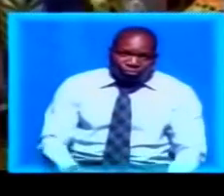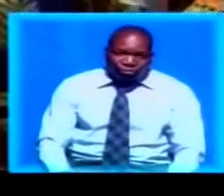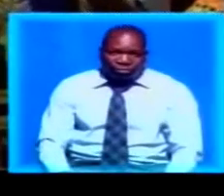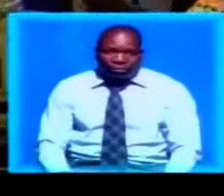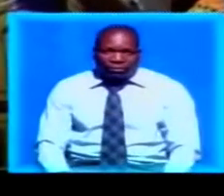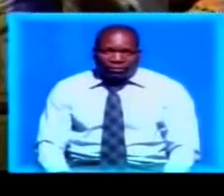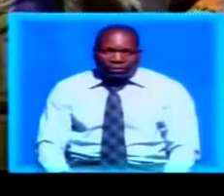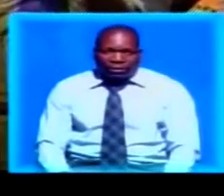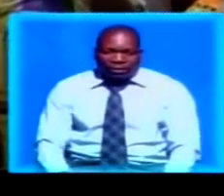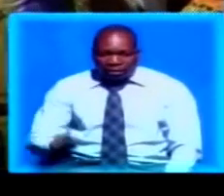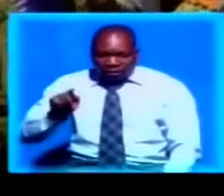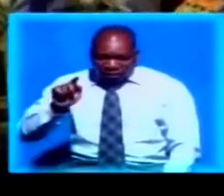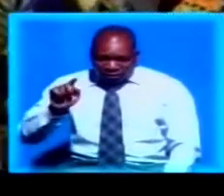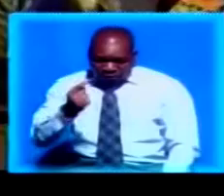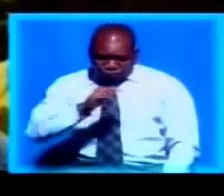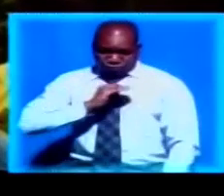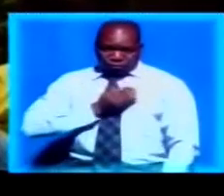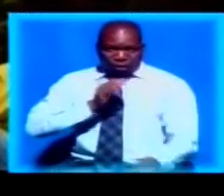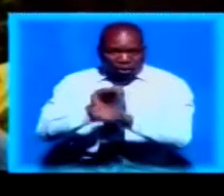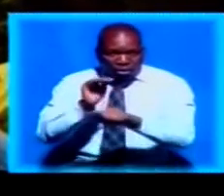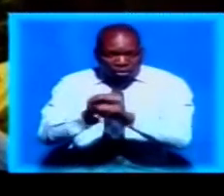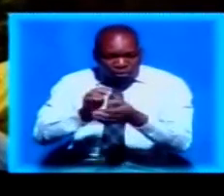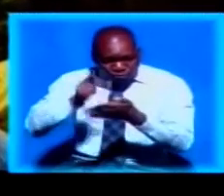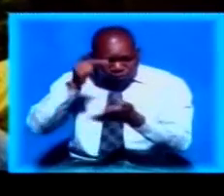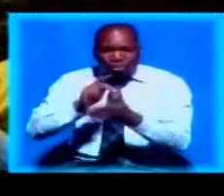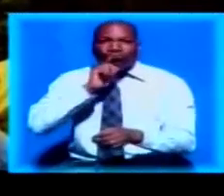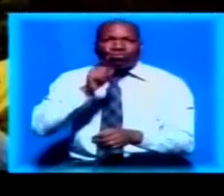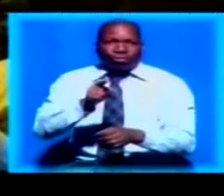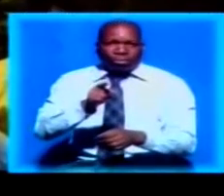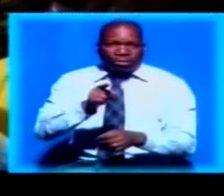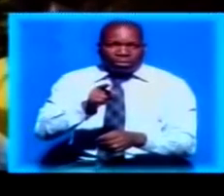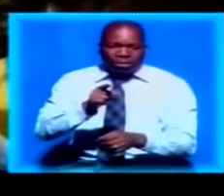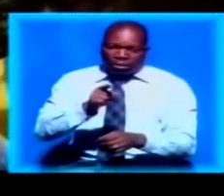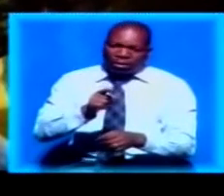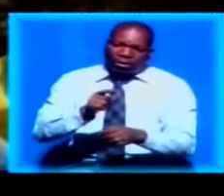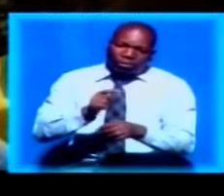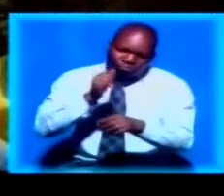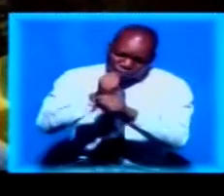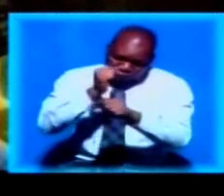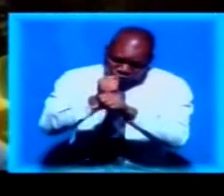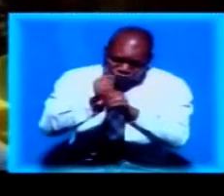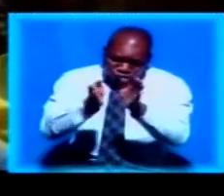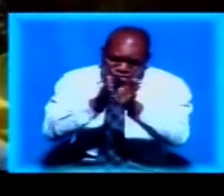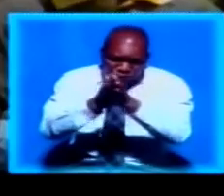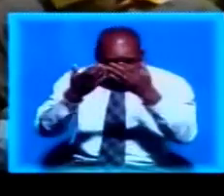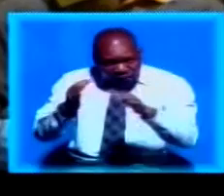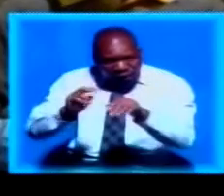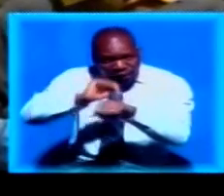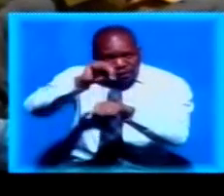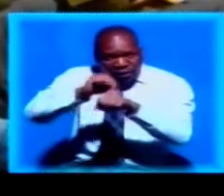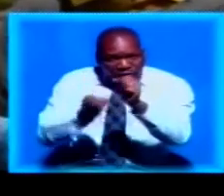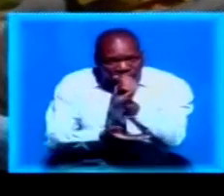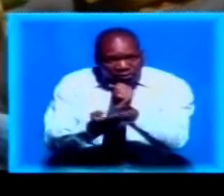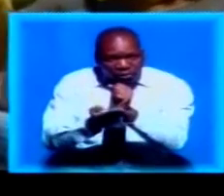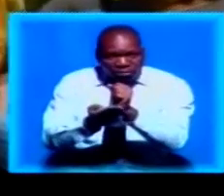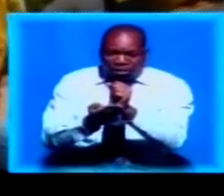the sentiments from the First Lady, the pupils said they will ensure that they work at completing school and contributing to national development. Us, we